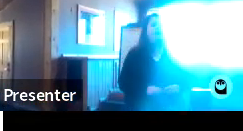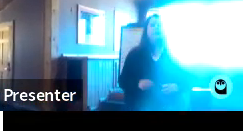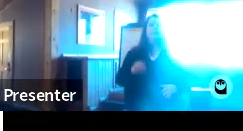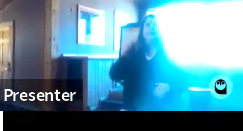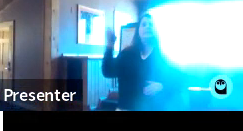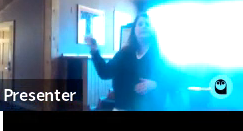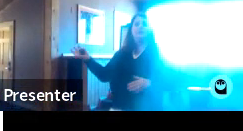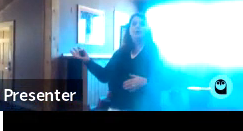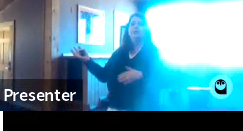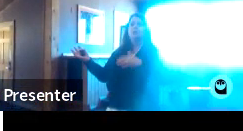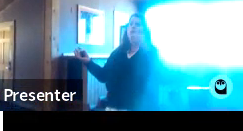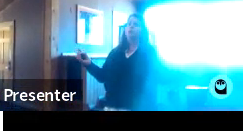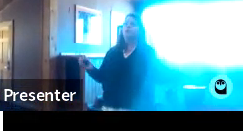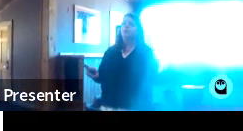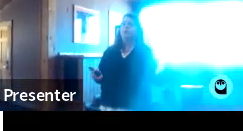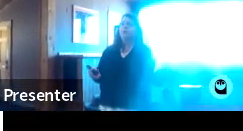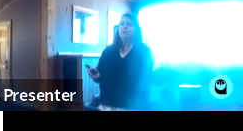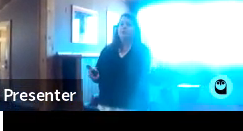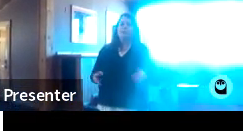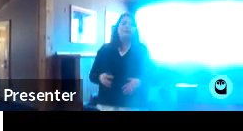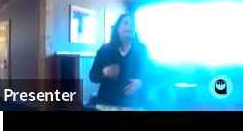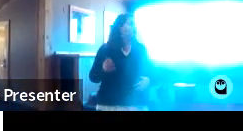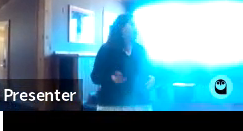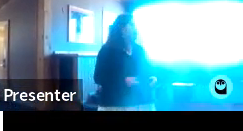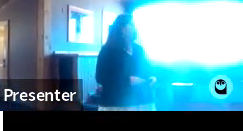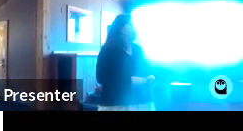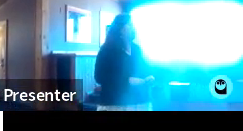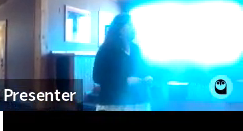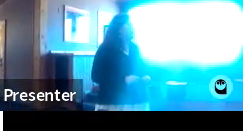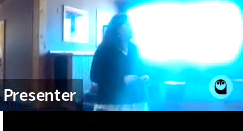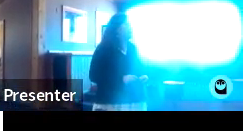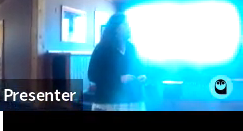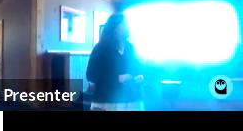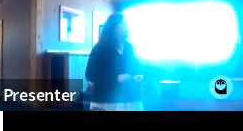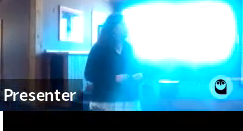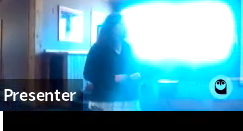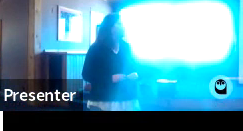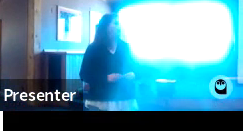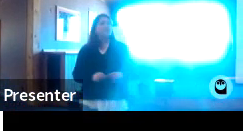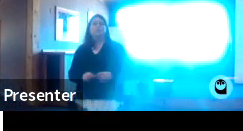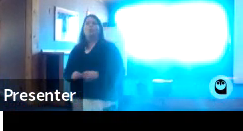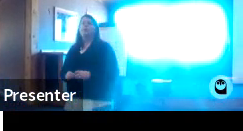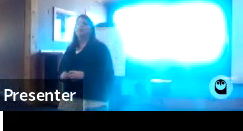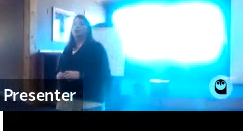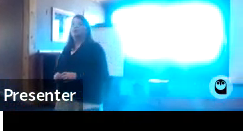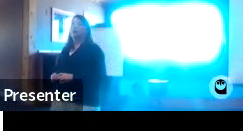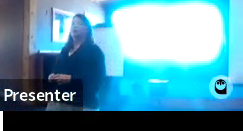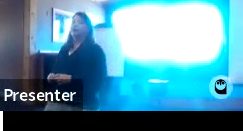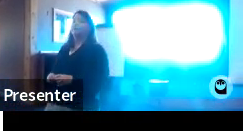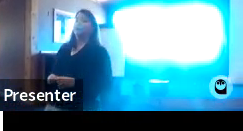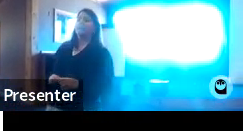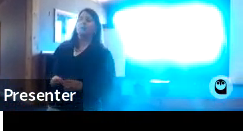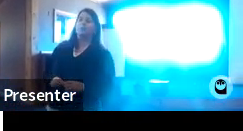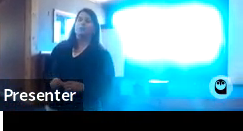trier of fact, so that's the judge or the jury, help the trier of fact to understand the evidence or to determine